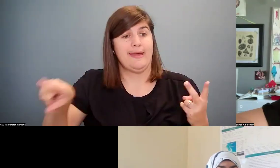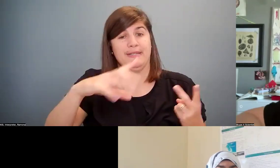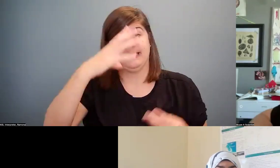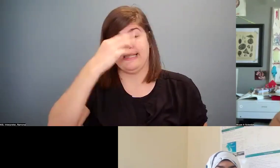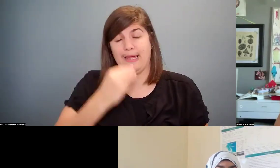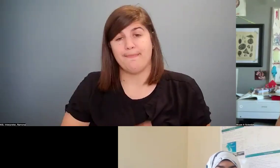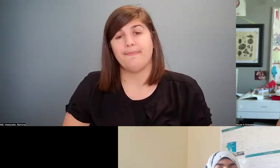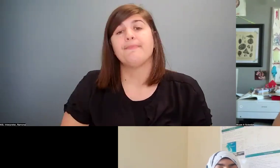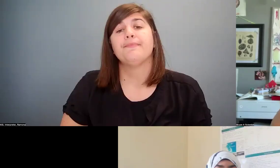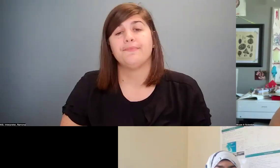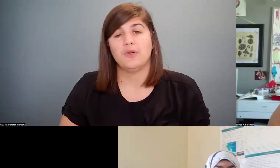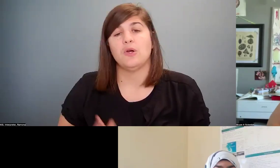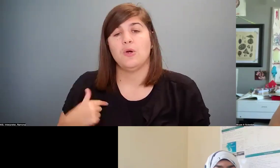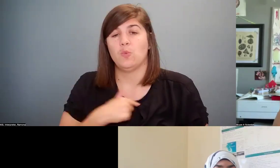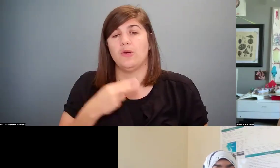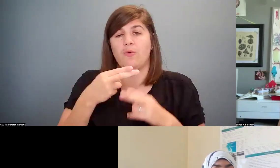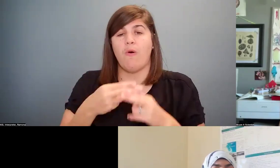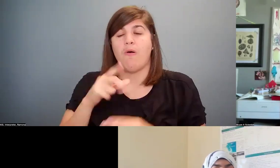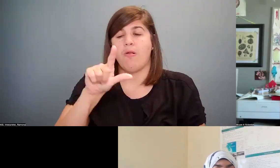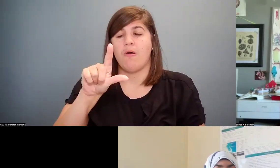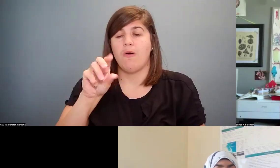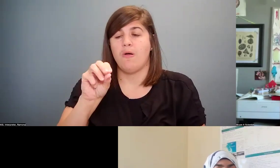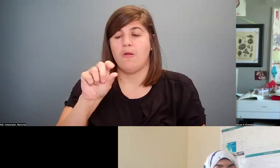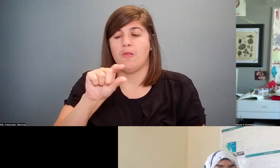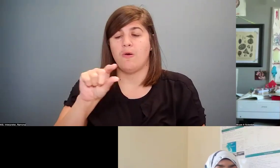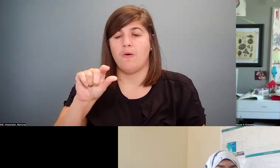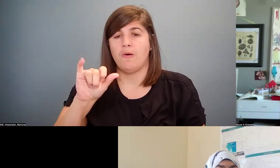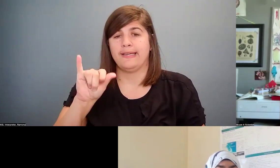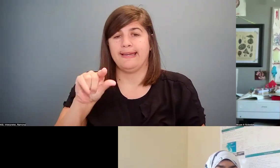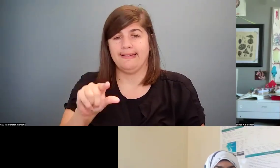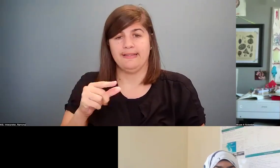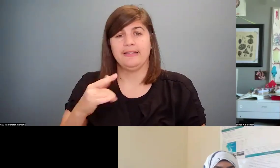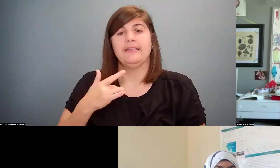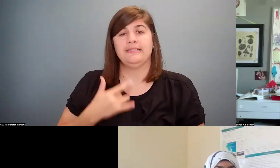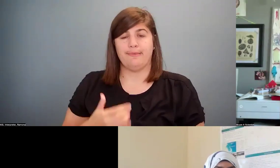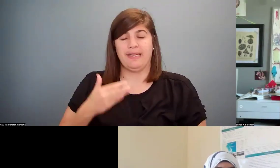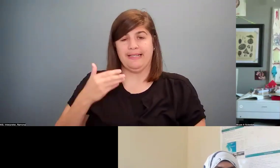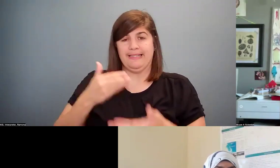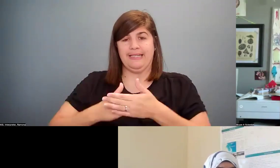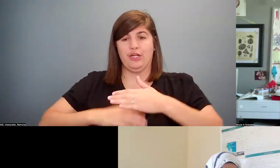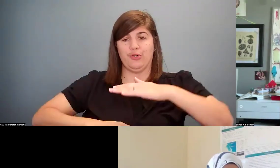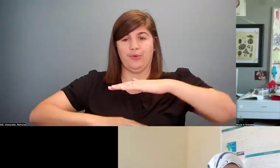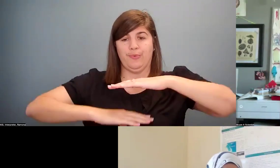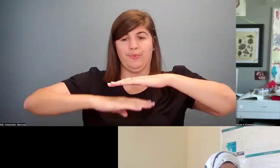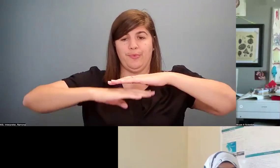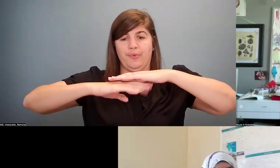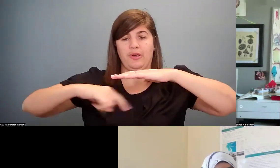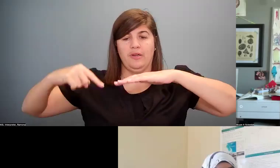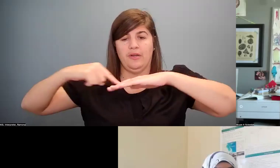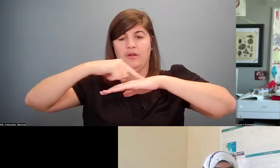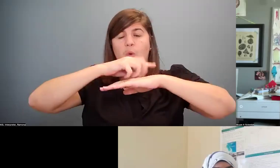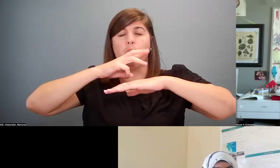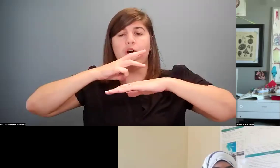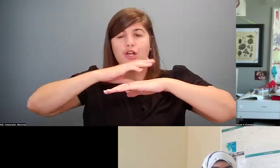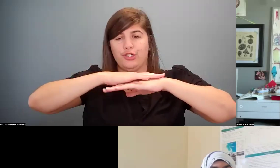is we call it logging because they typically are up at the surface of the water. They aren't moving very much, just